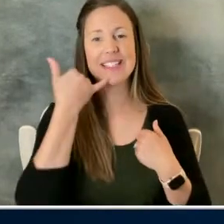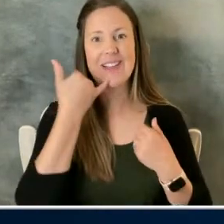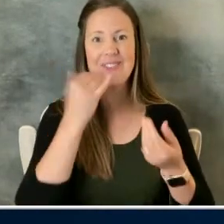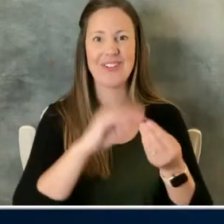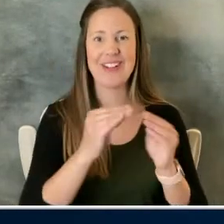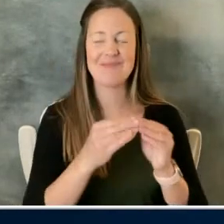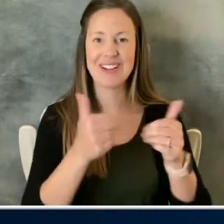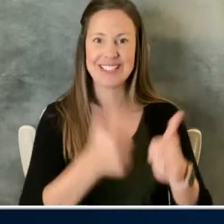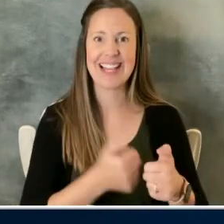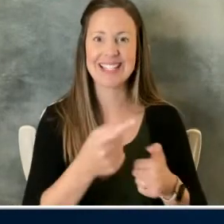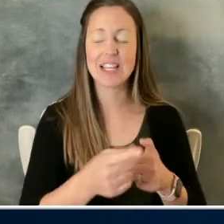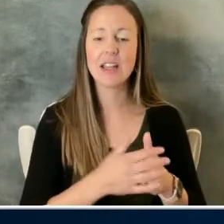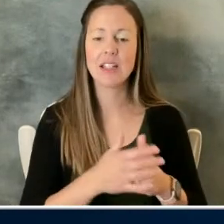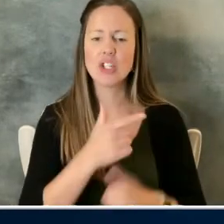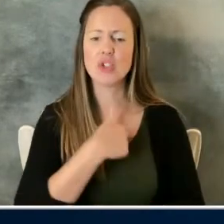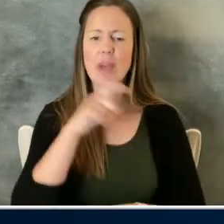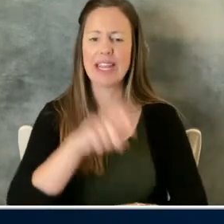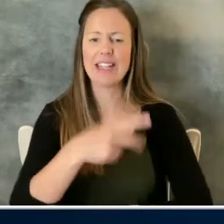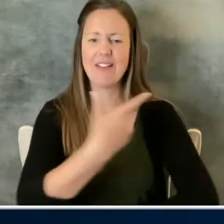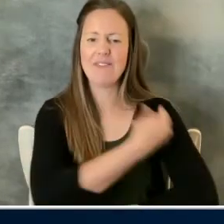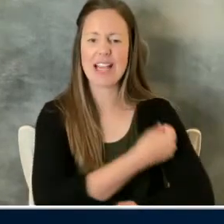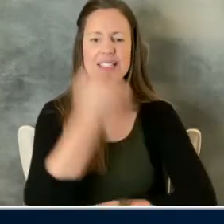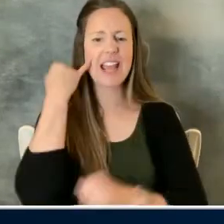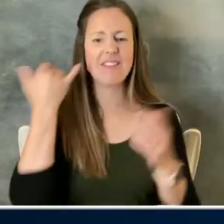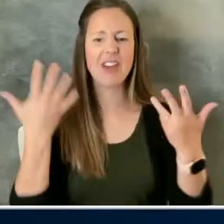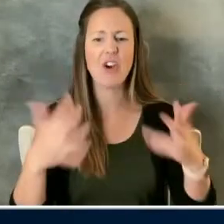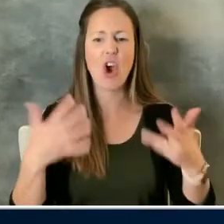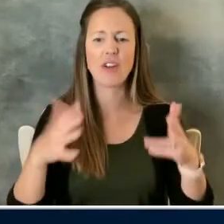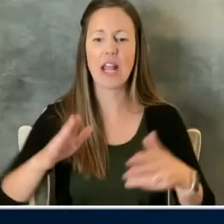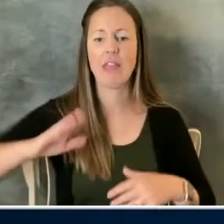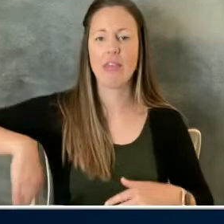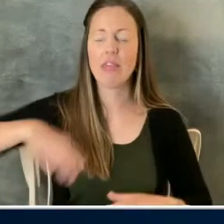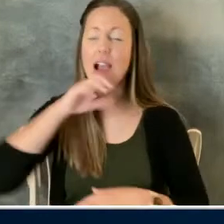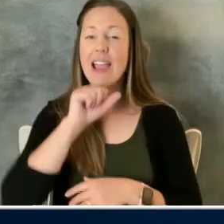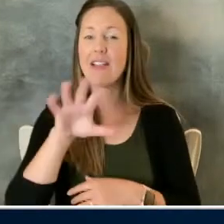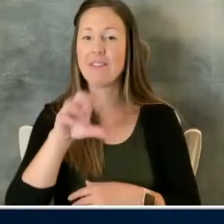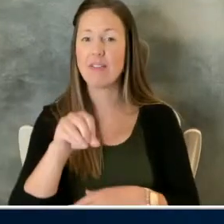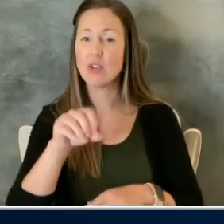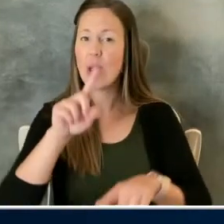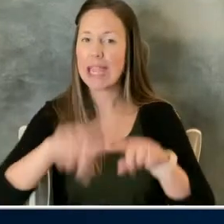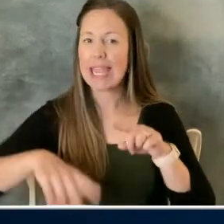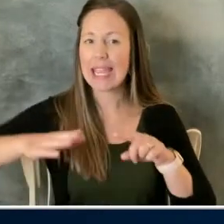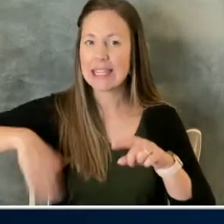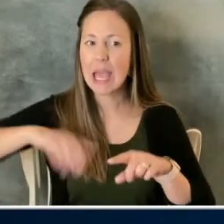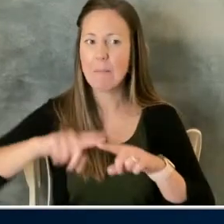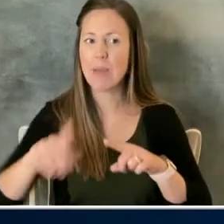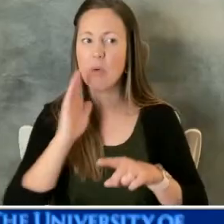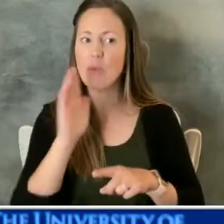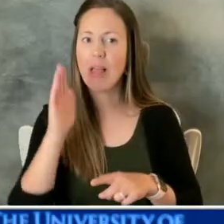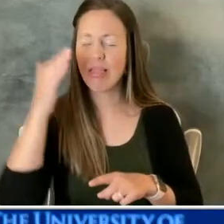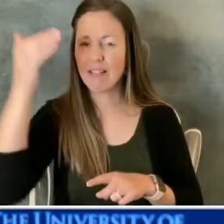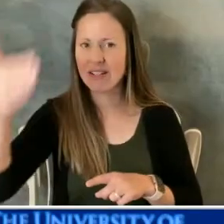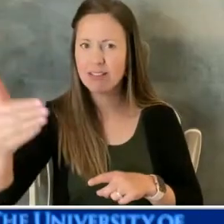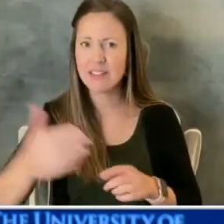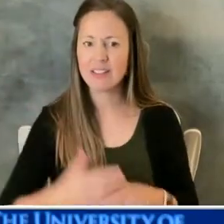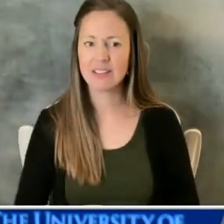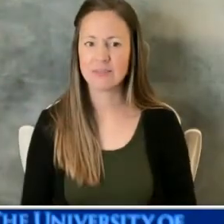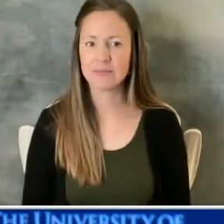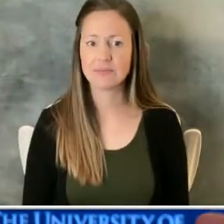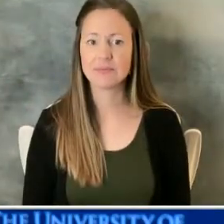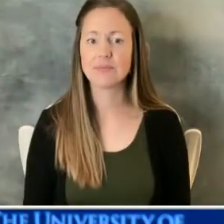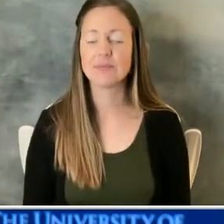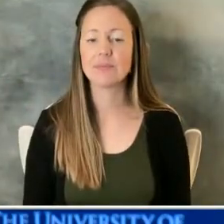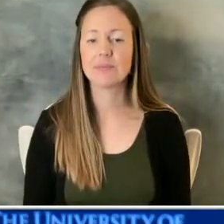get vaccinated if I've already gotten it? I'm not 50 yet, so I can't get vaccinated yet. Yeah, I would, at 50, you know, as